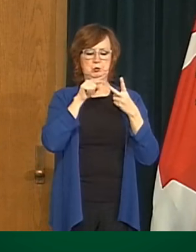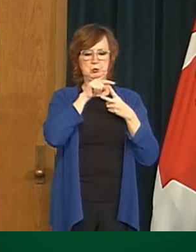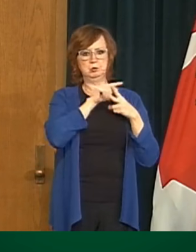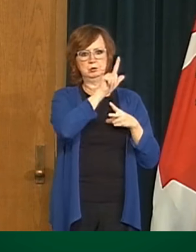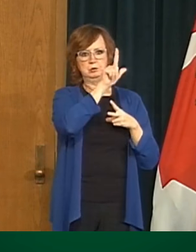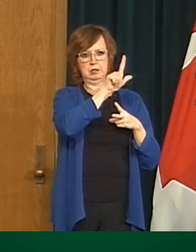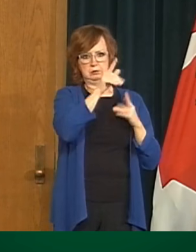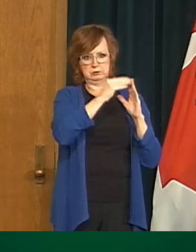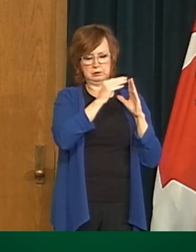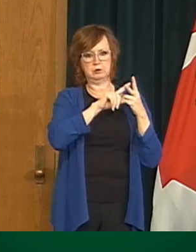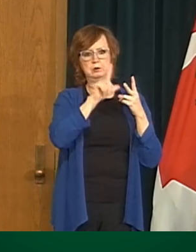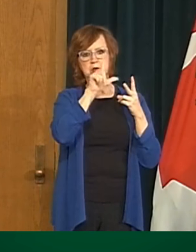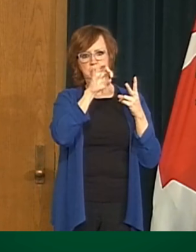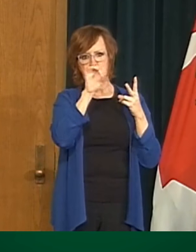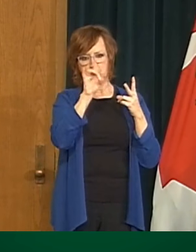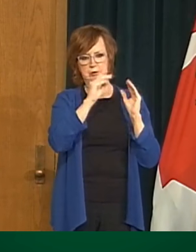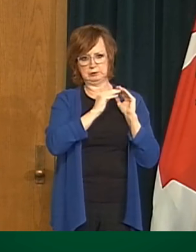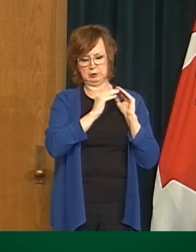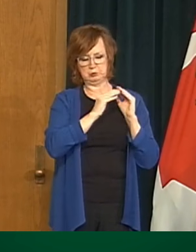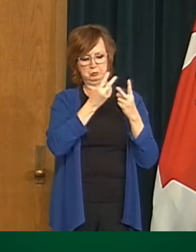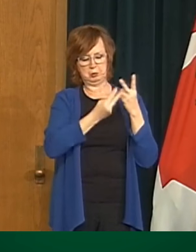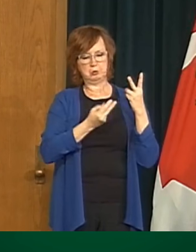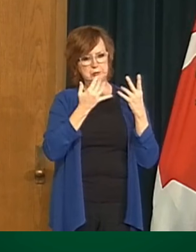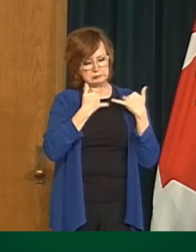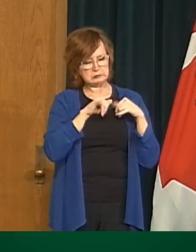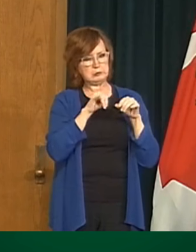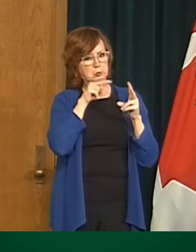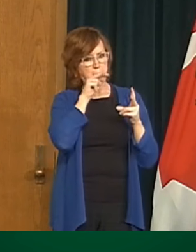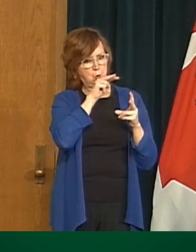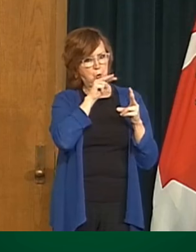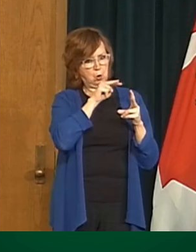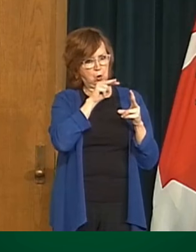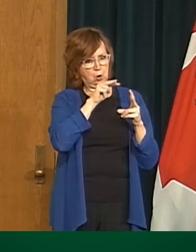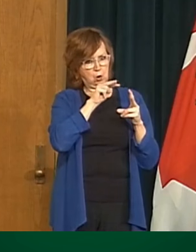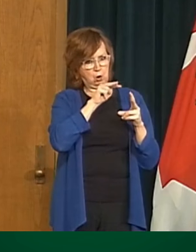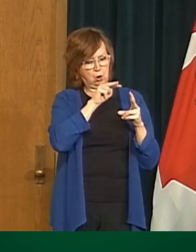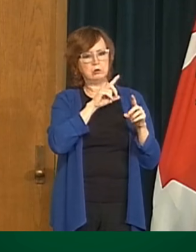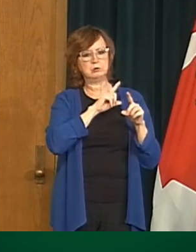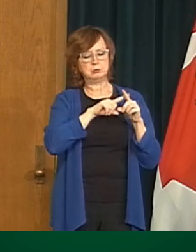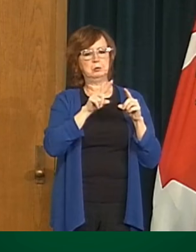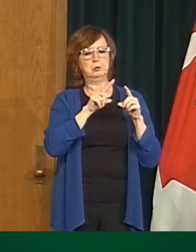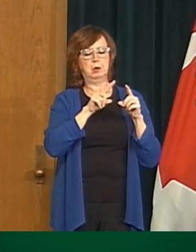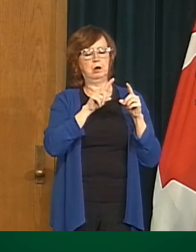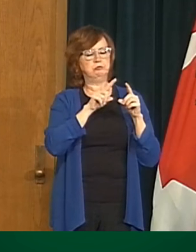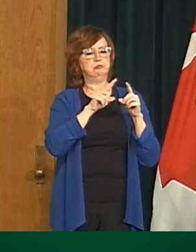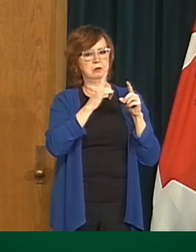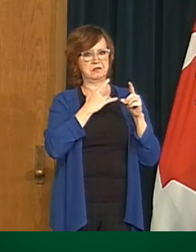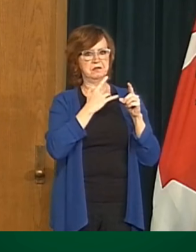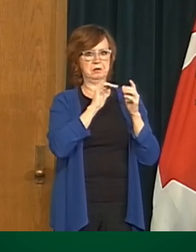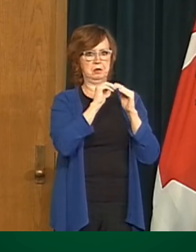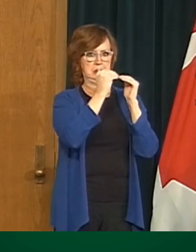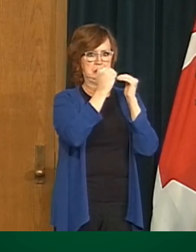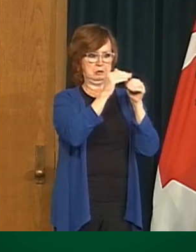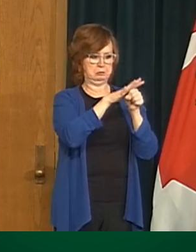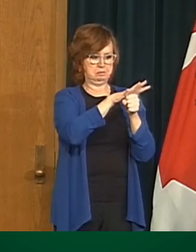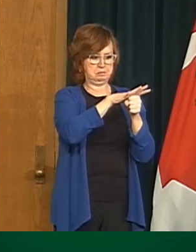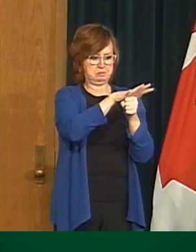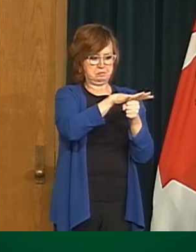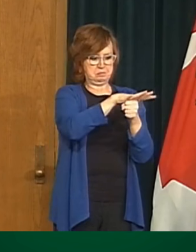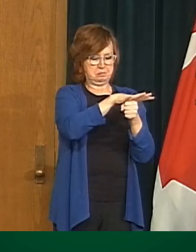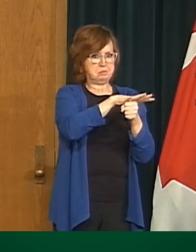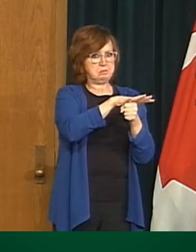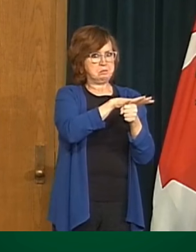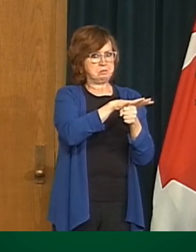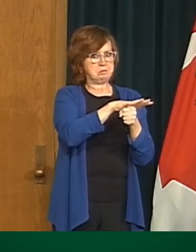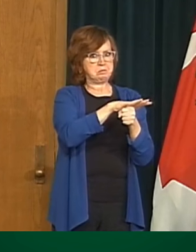contained. But of course, we expect to see, with very active case finding, ongoing cases that are